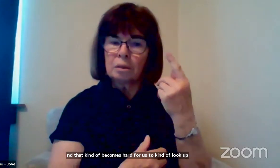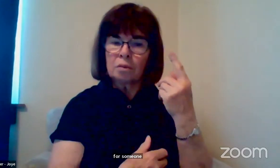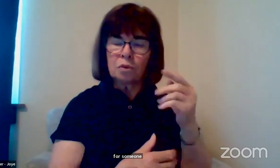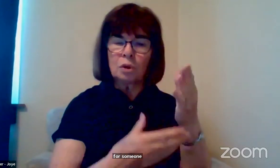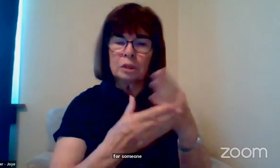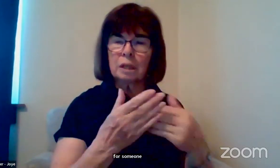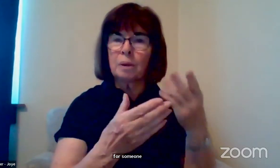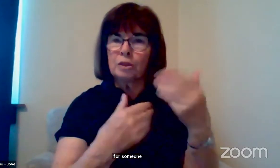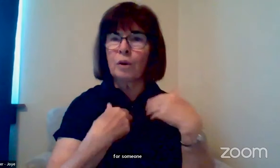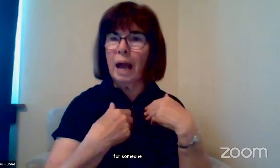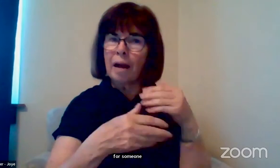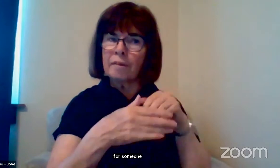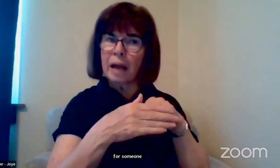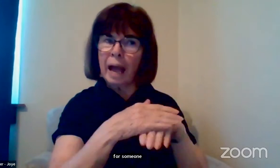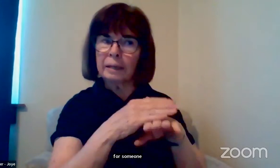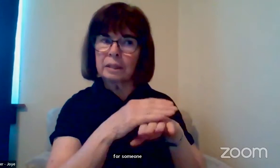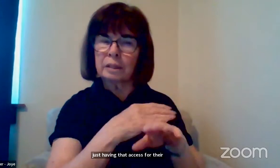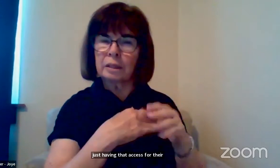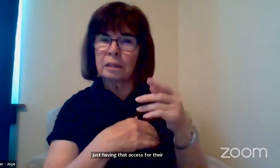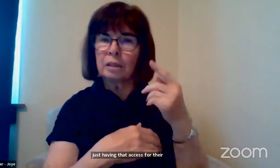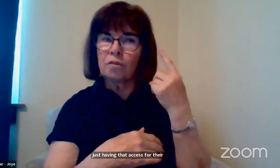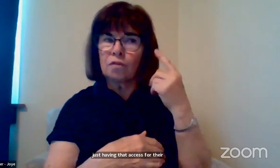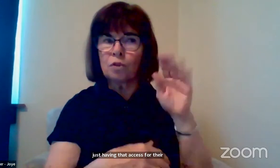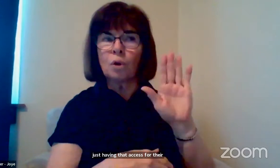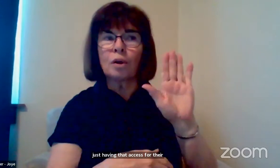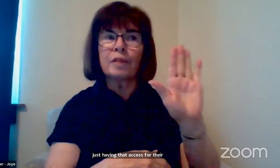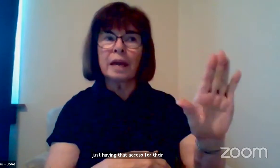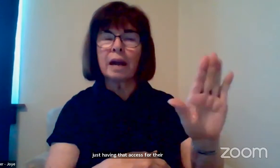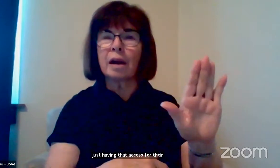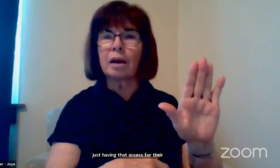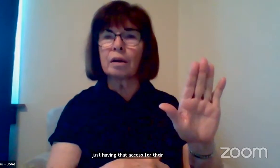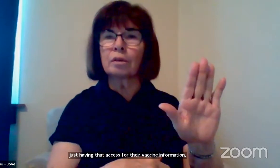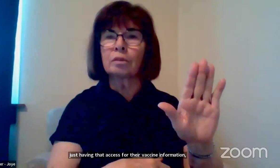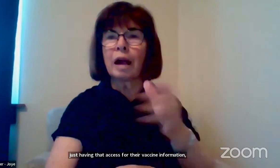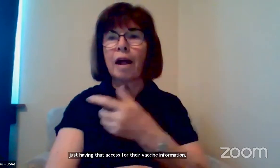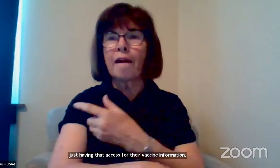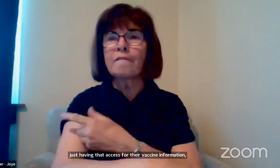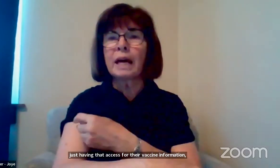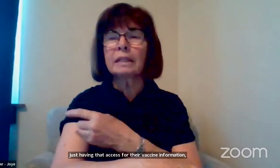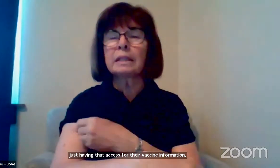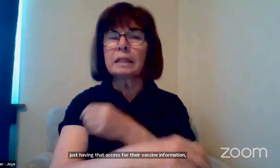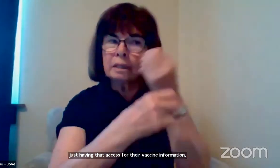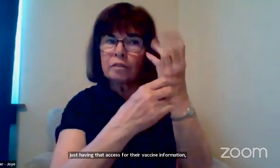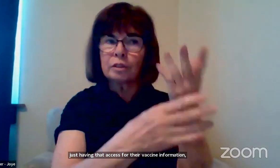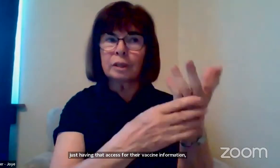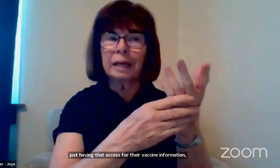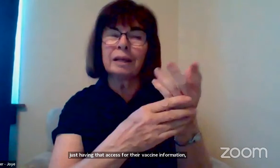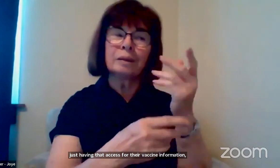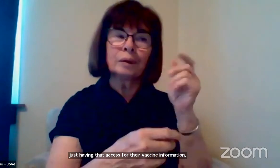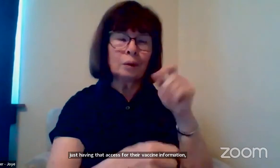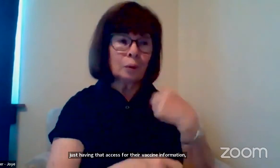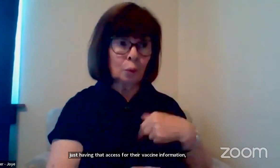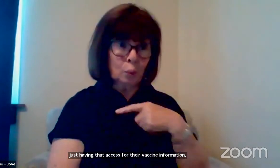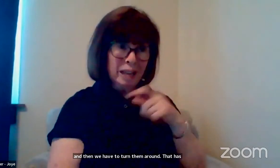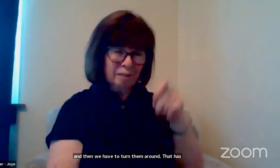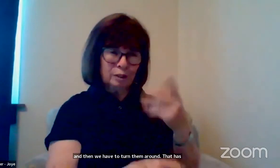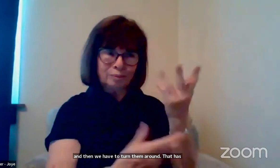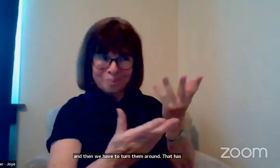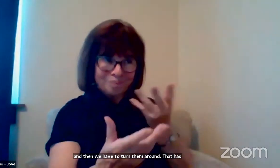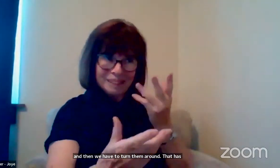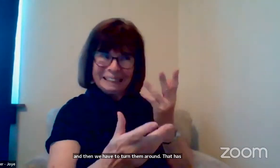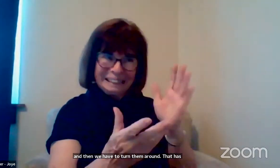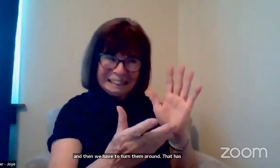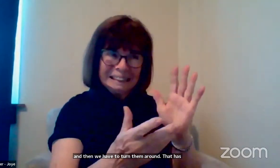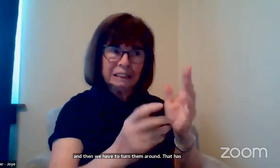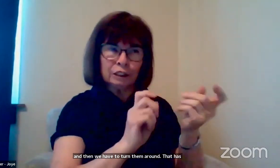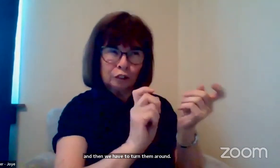that access for their vaccine information, and then we have to turn them around. So that has also become